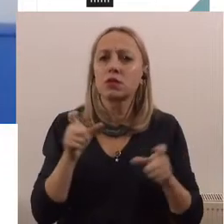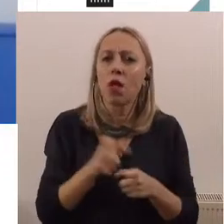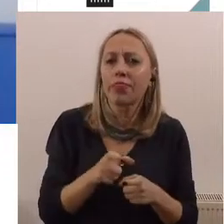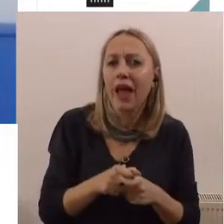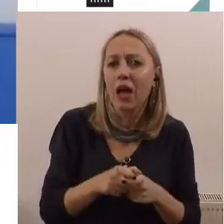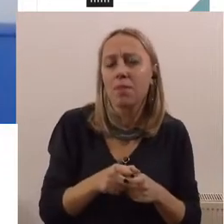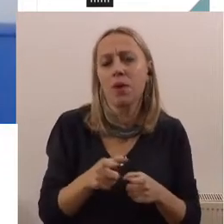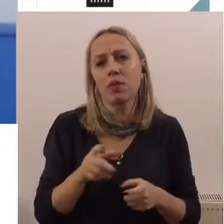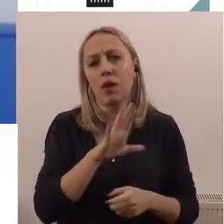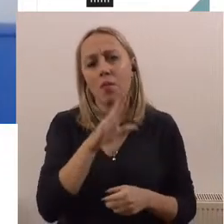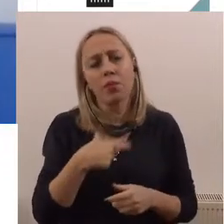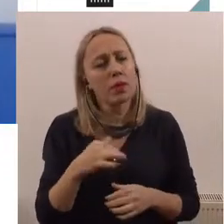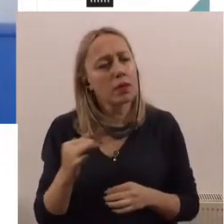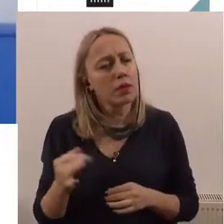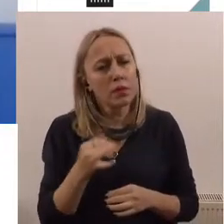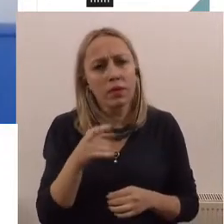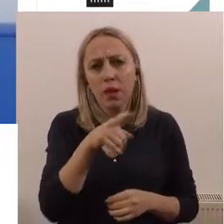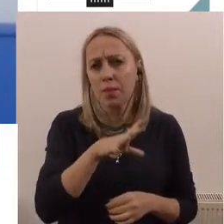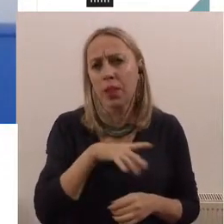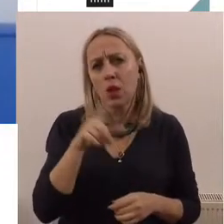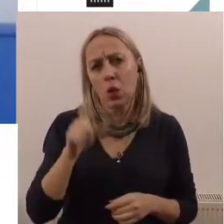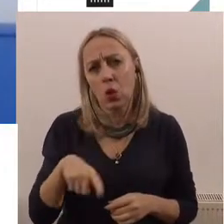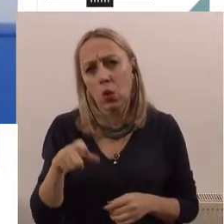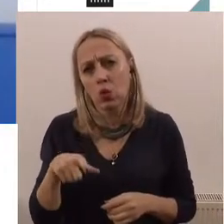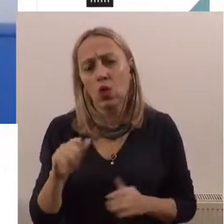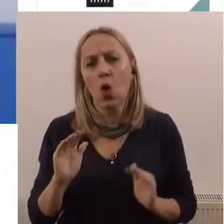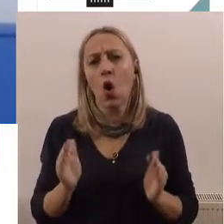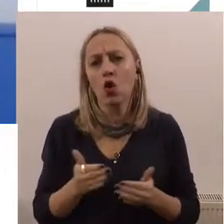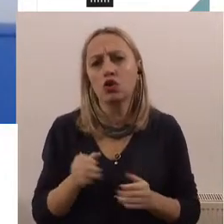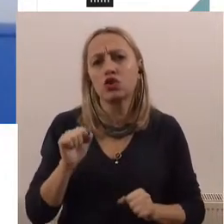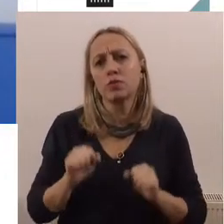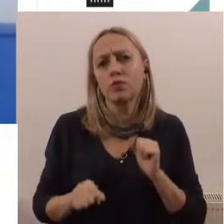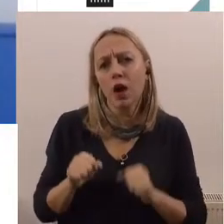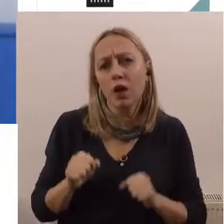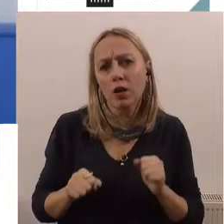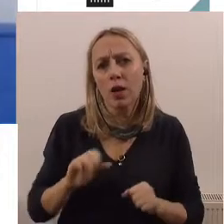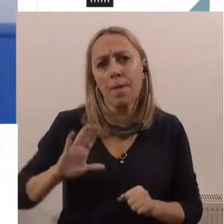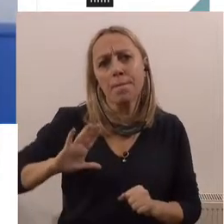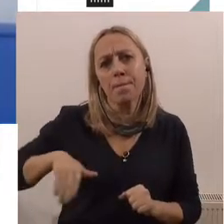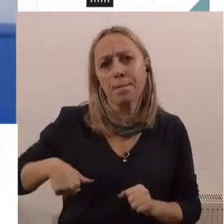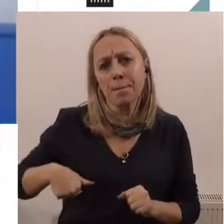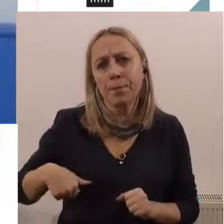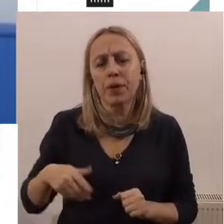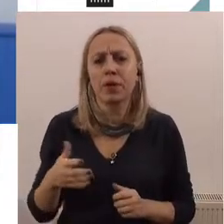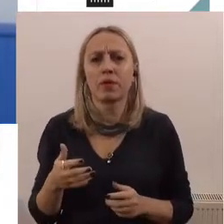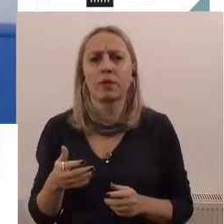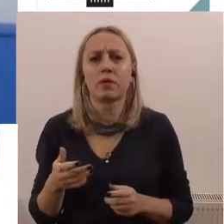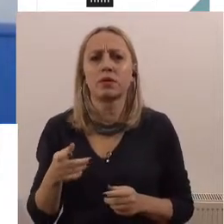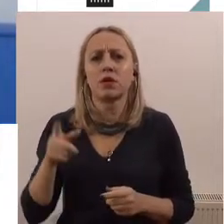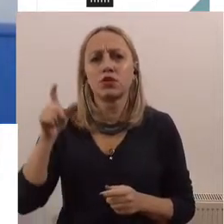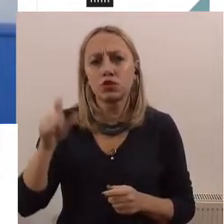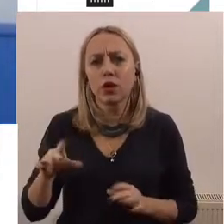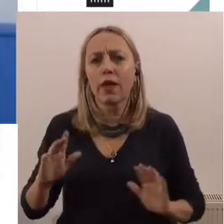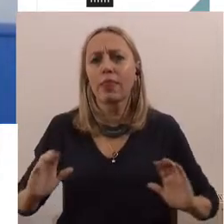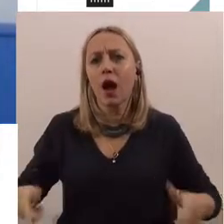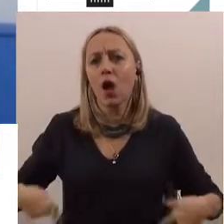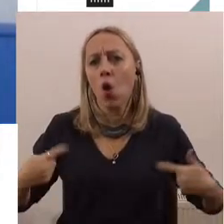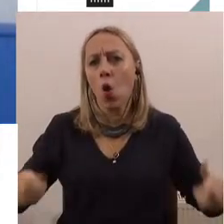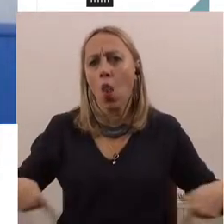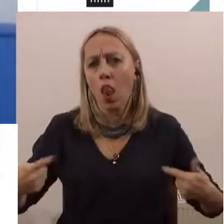so interesting. There were people with and without disabilities, and someone said, who was in a